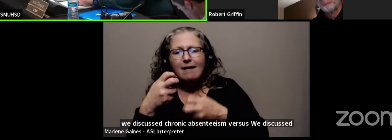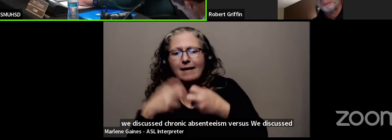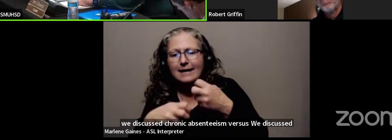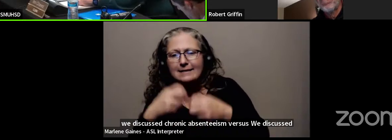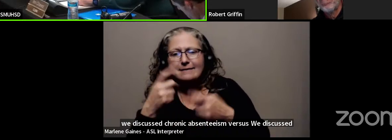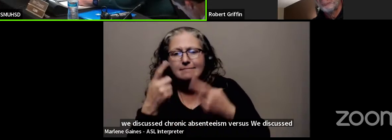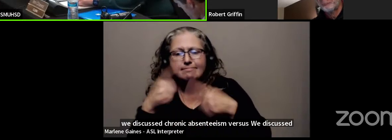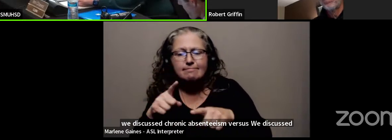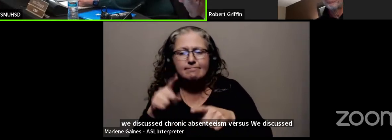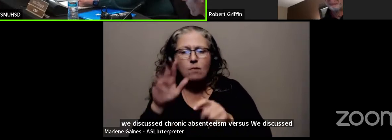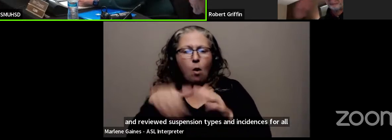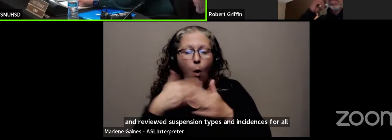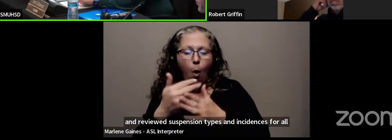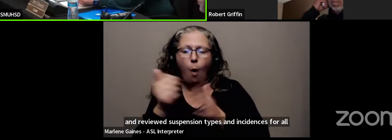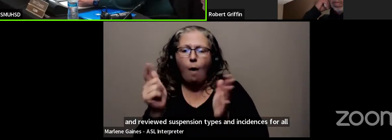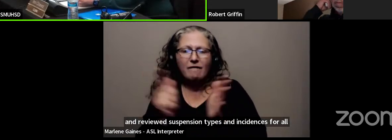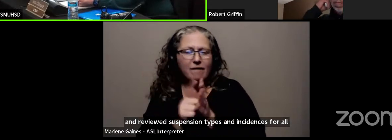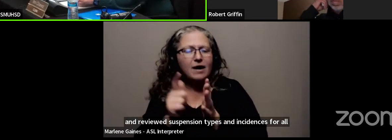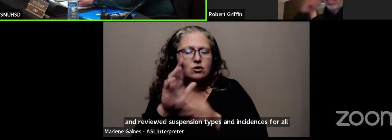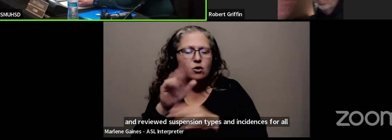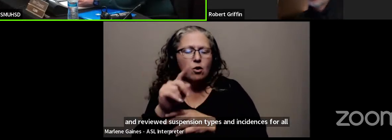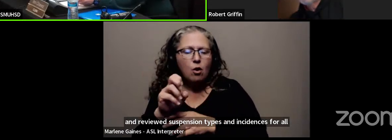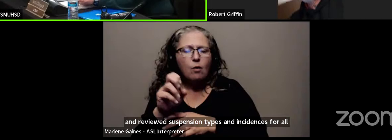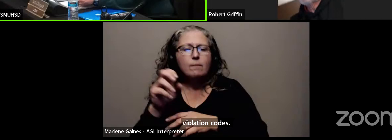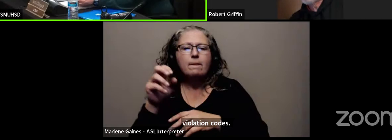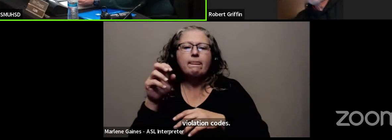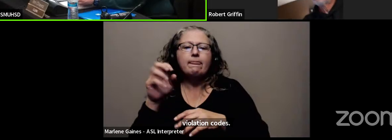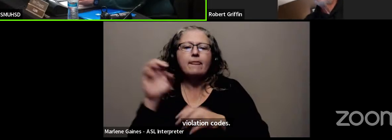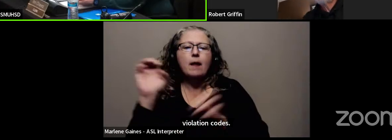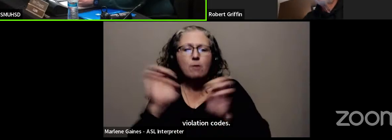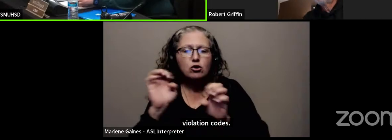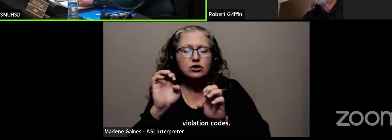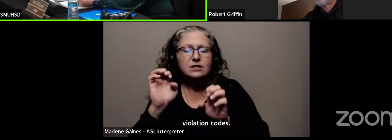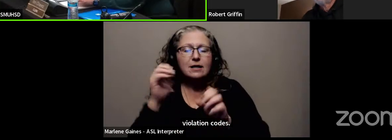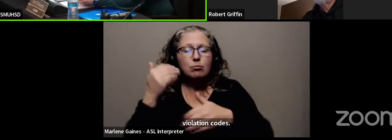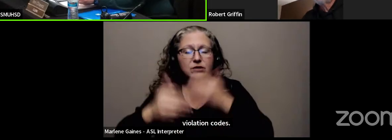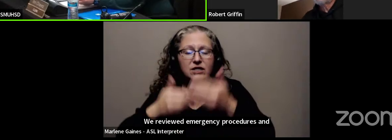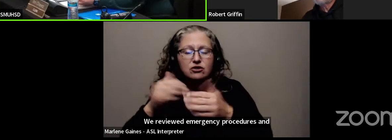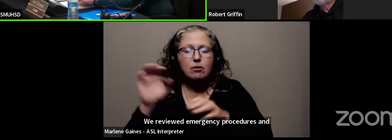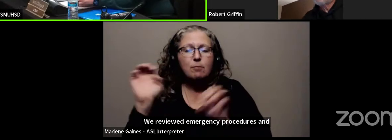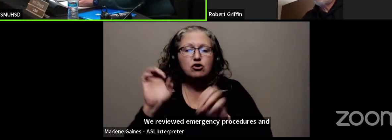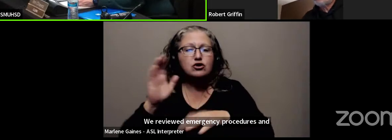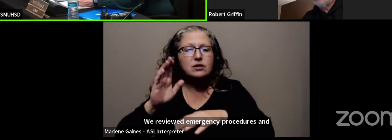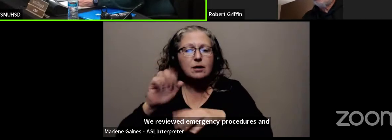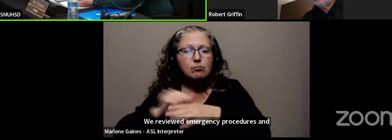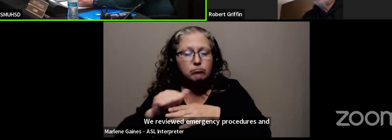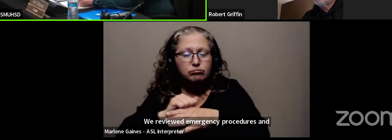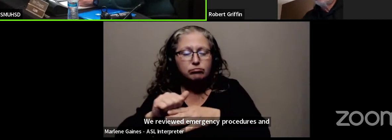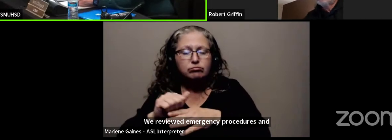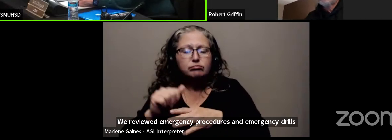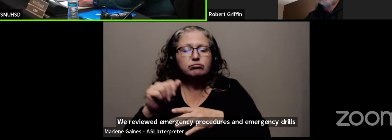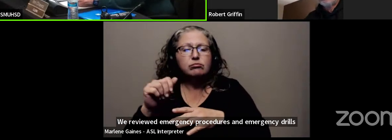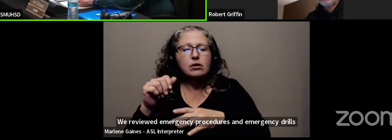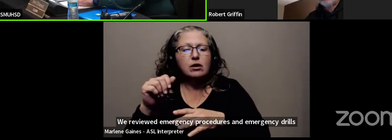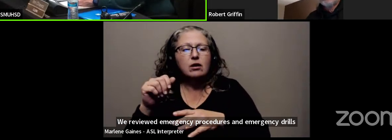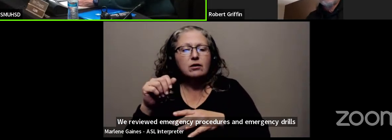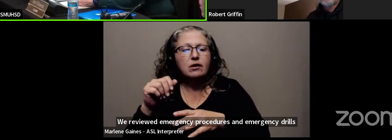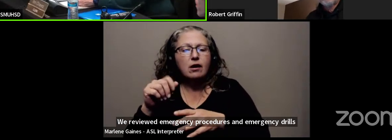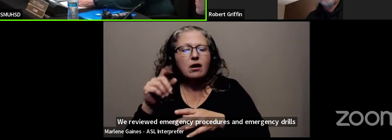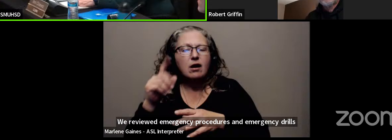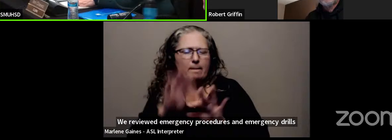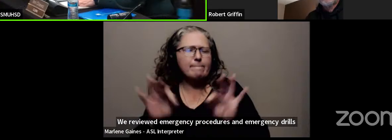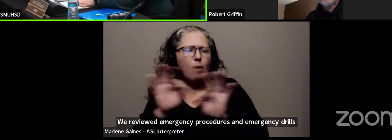codes. We reviewed emergency procedures and emergency drills for the Cappuccino school site. I think that's very, very